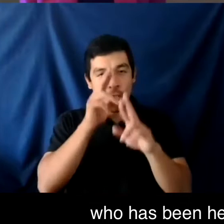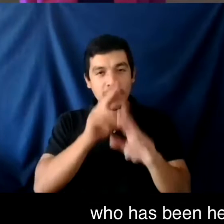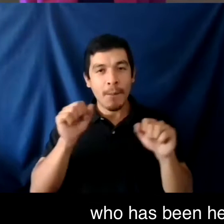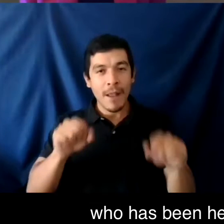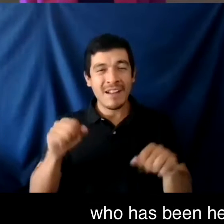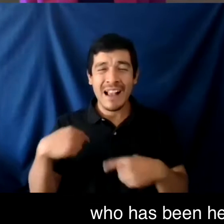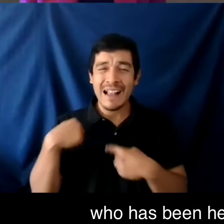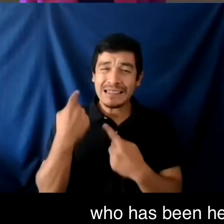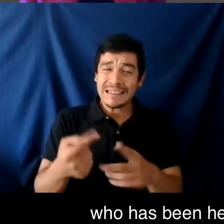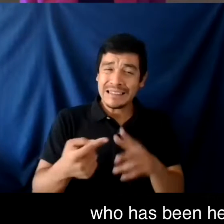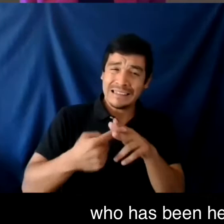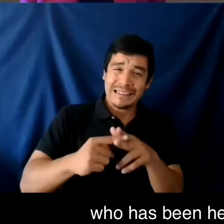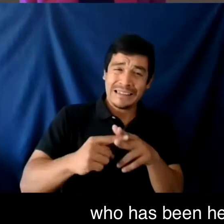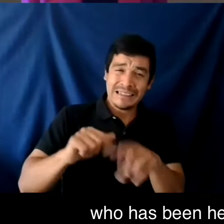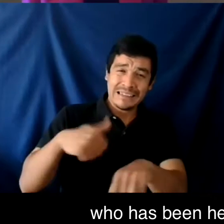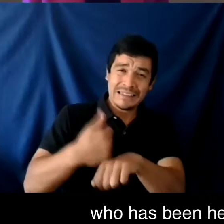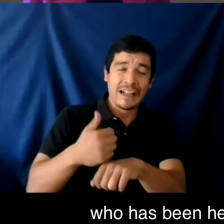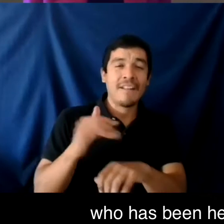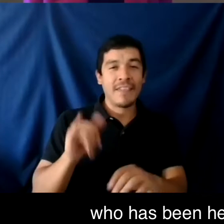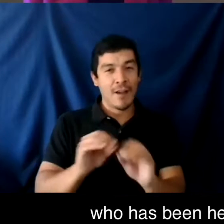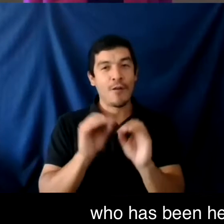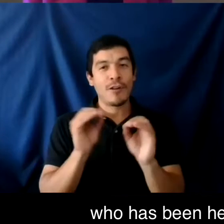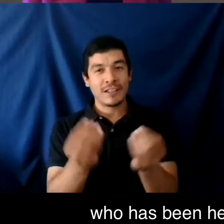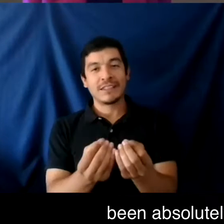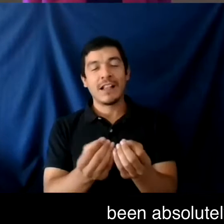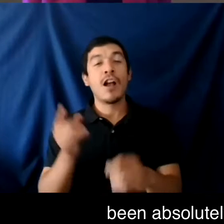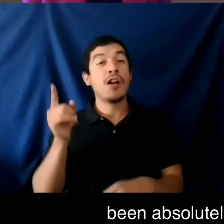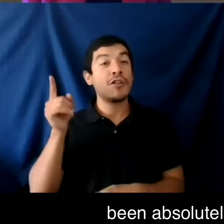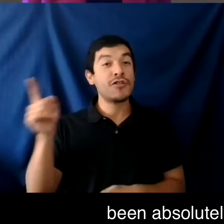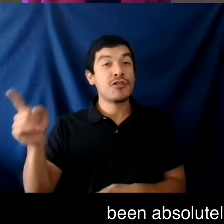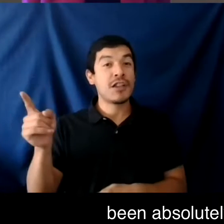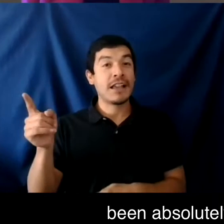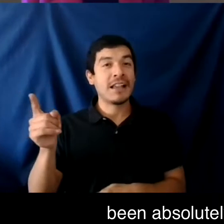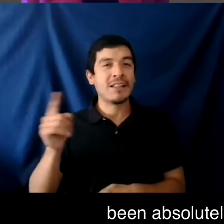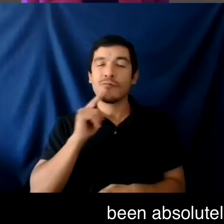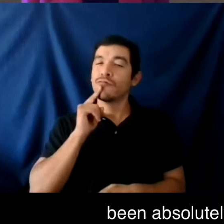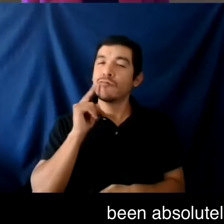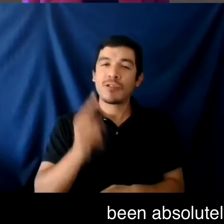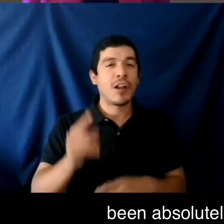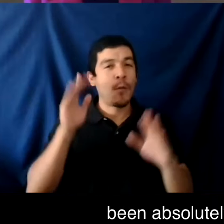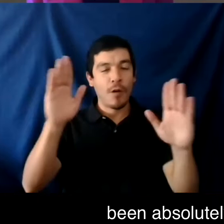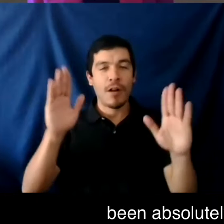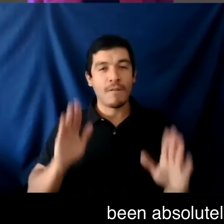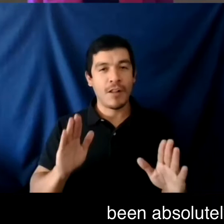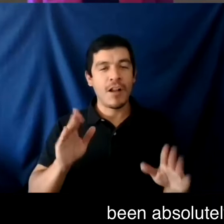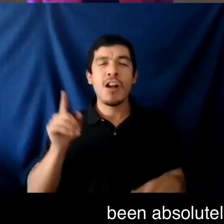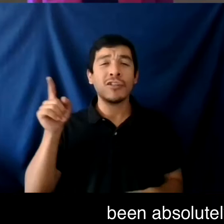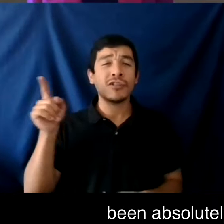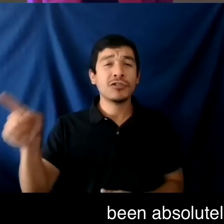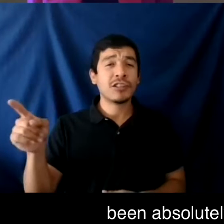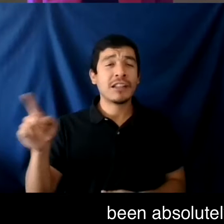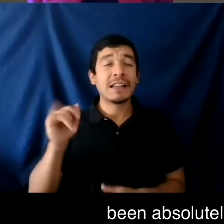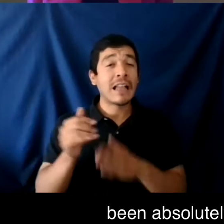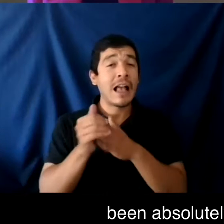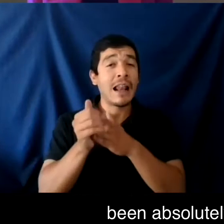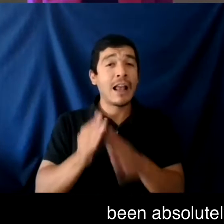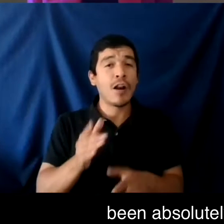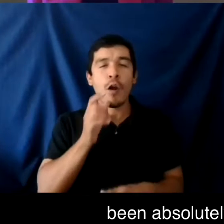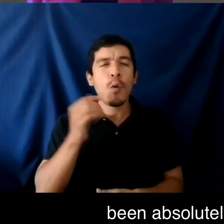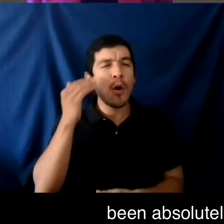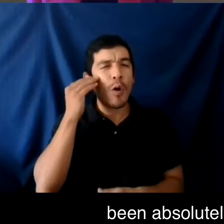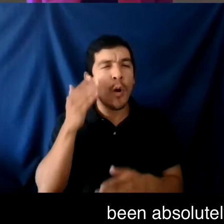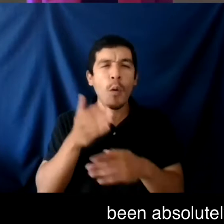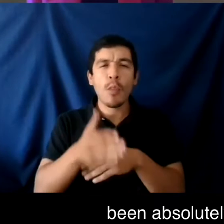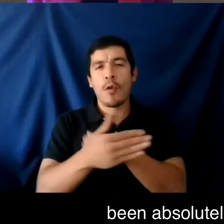since the very founding of our organization. And she has been absolutely magnificent. She is a leader who is known throughout